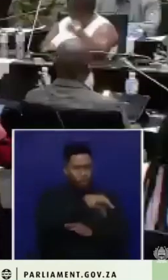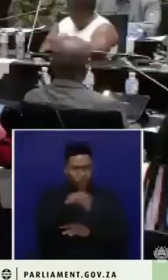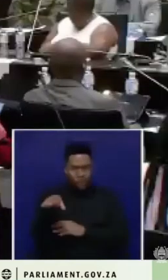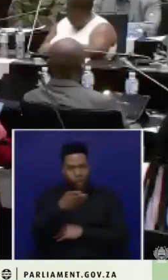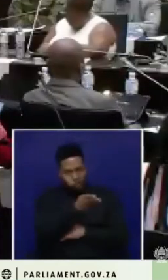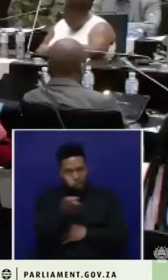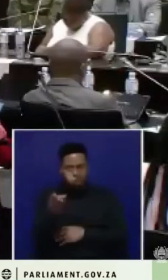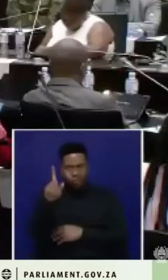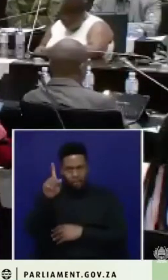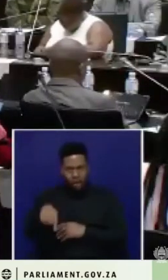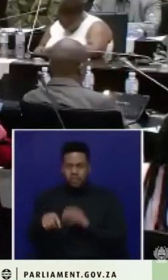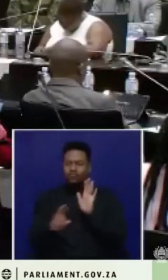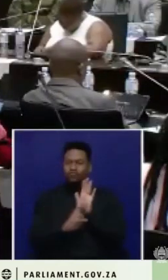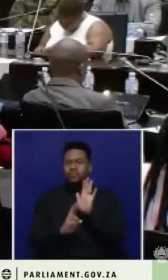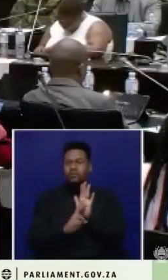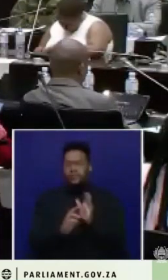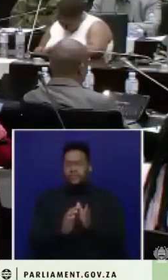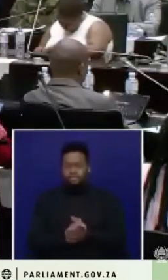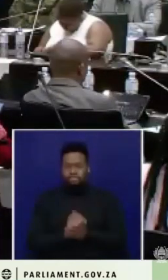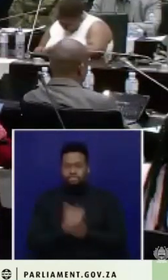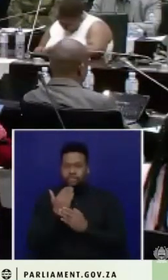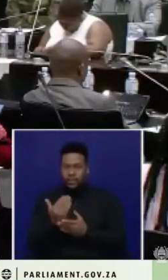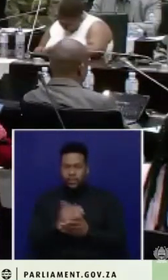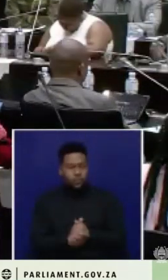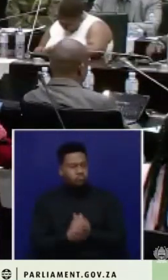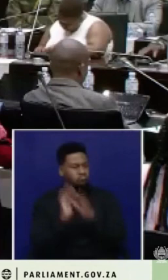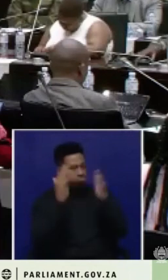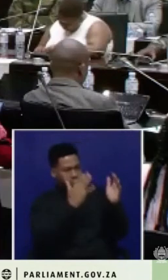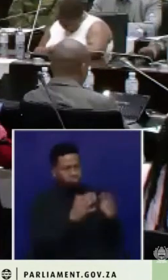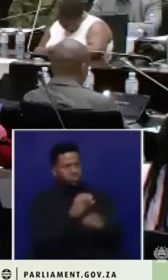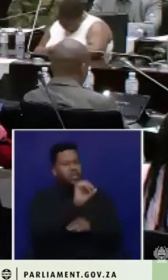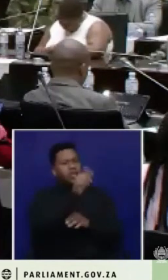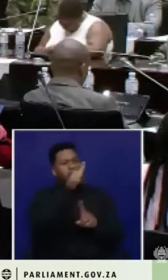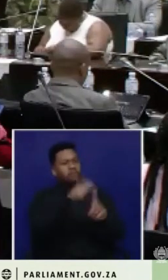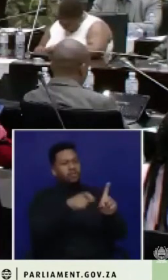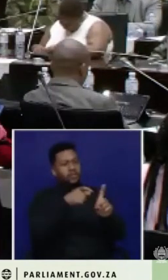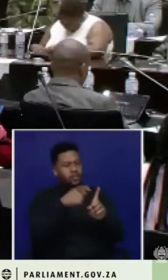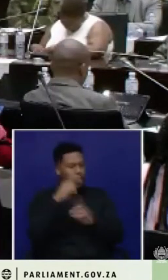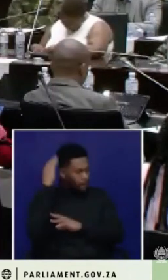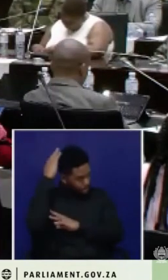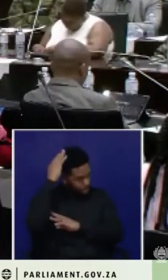Honourable Member. The next speaker is the Honourable Meshoe.